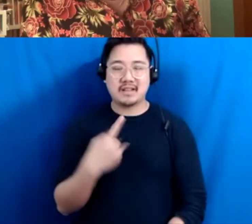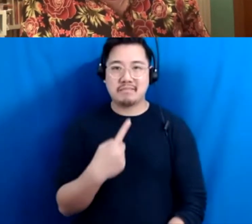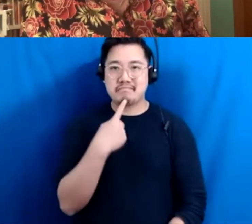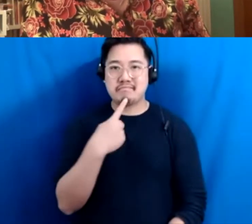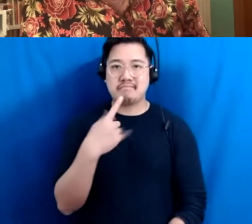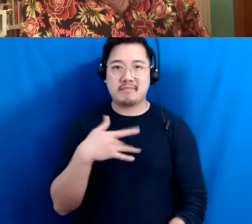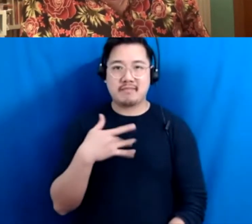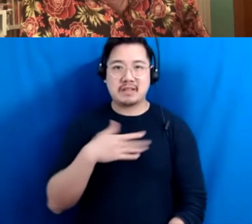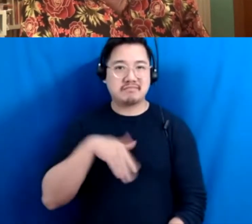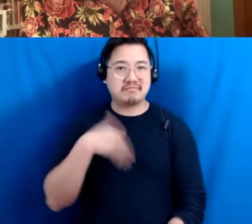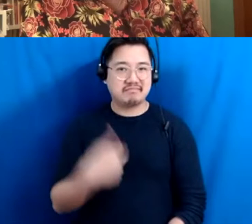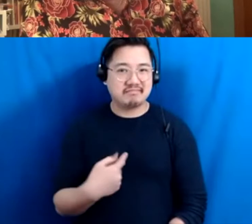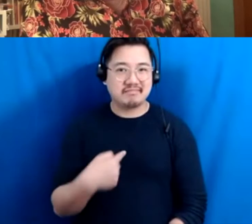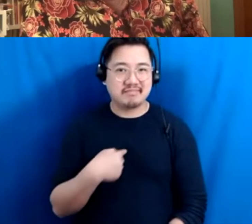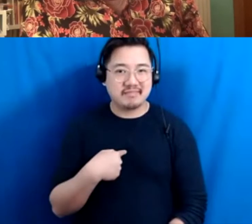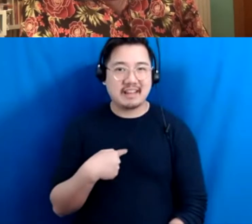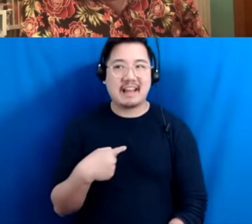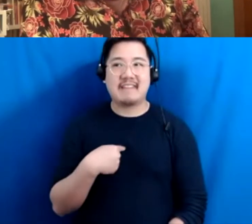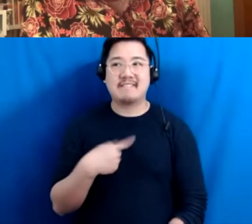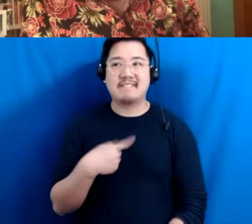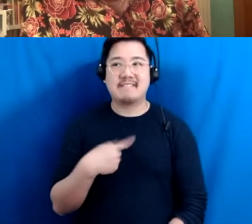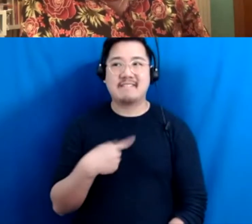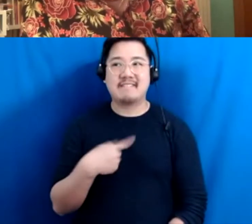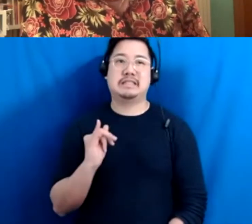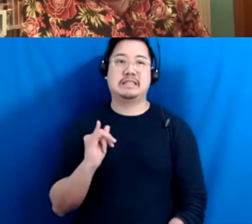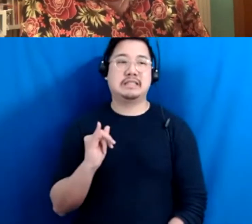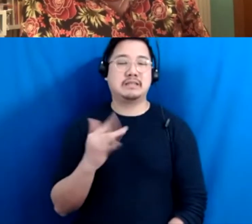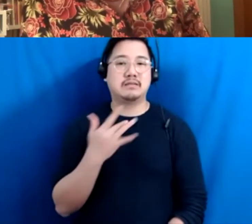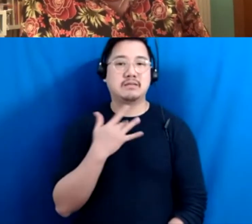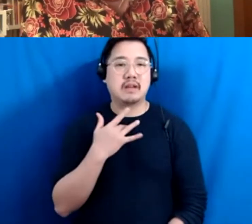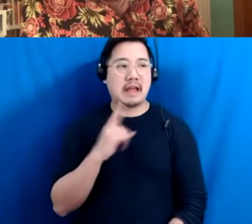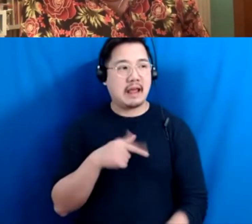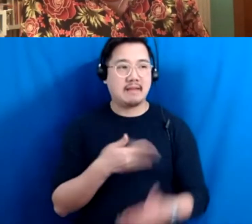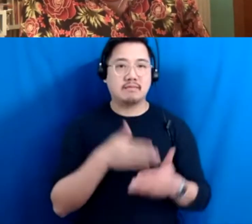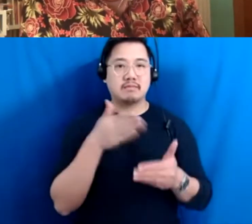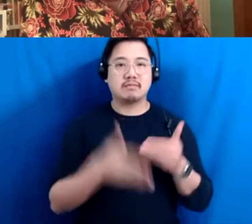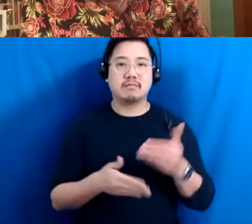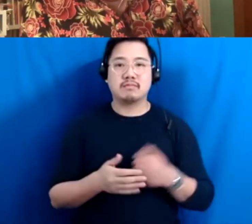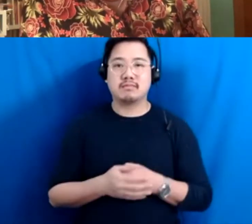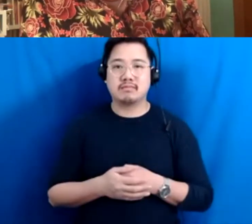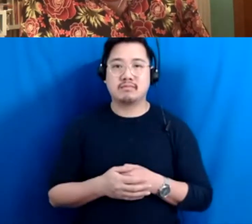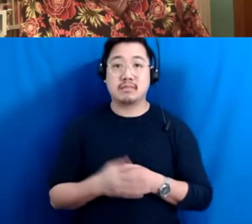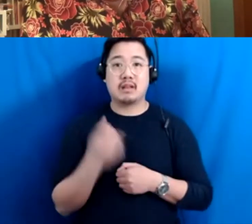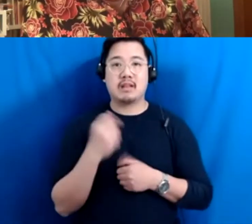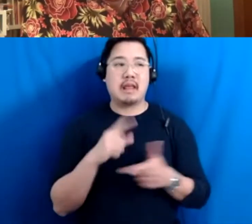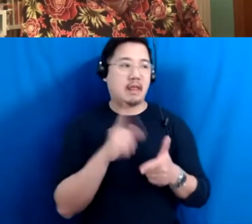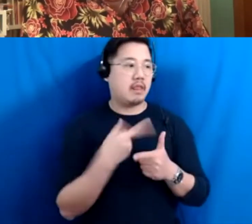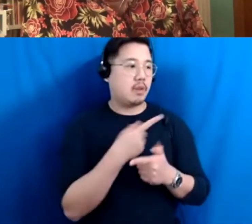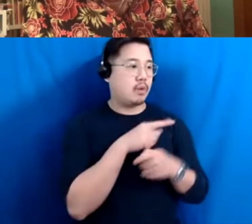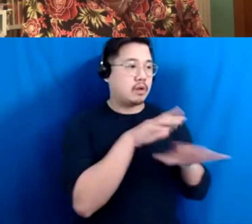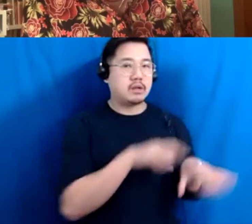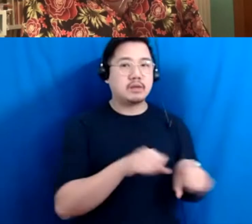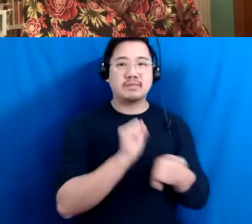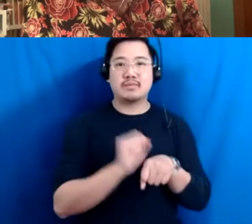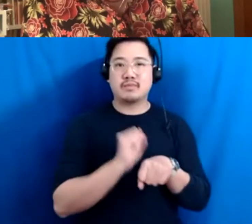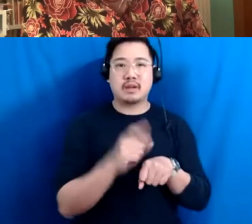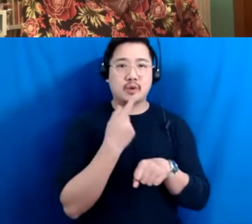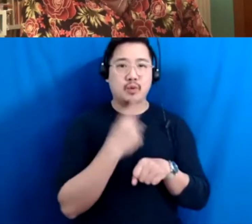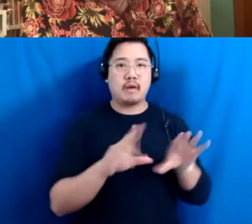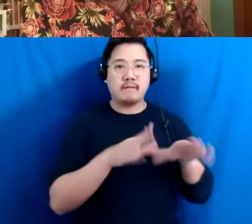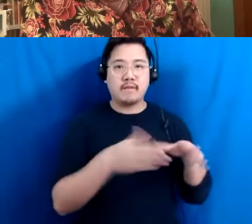mortality really that made me think, I have to focus on this and get it done. And then I don't think I put it aside to do anything for 6 years,